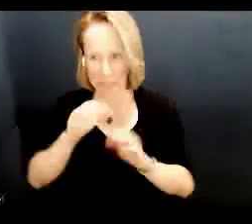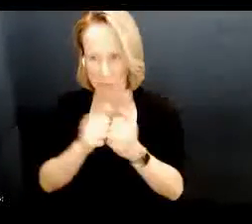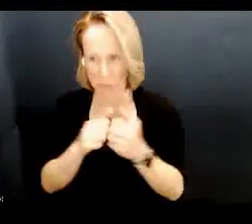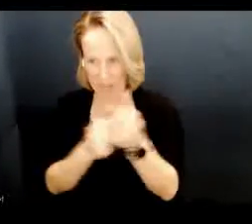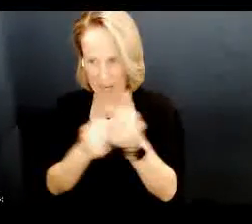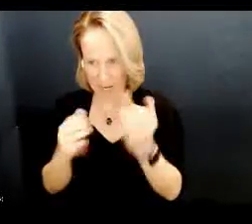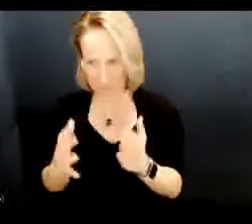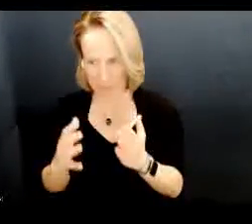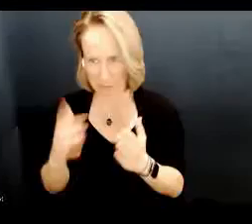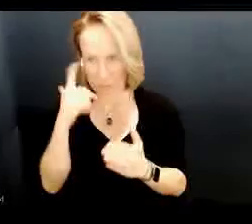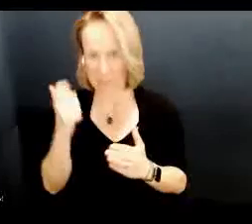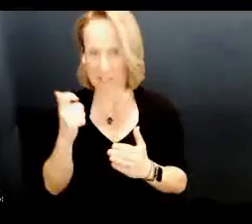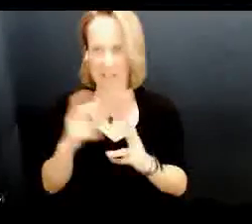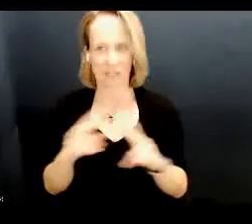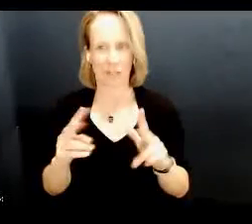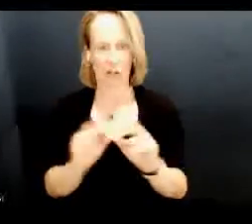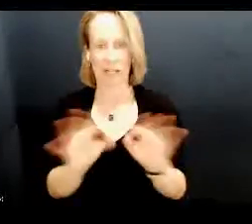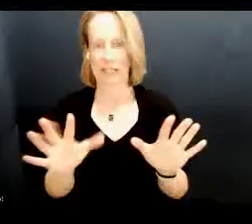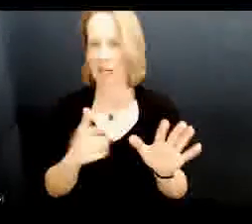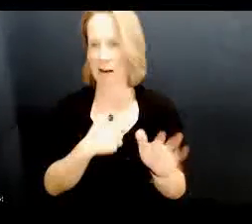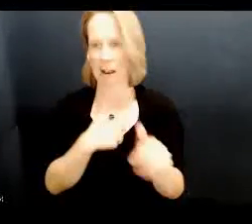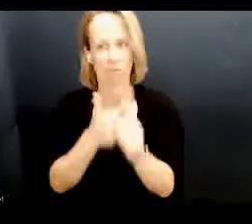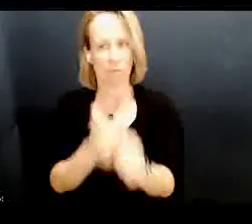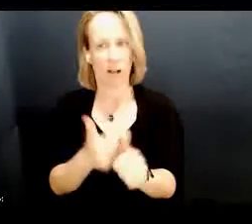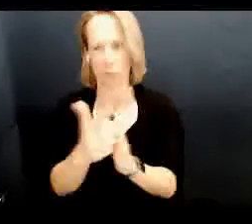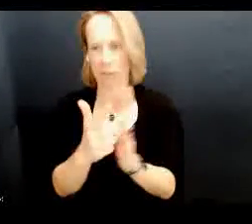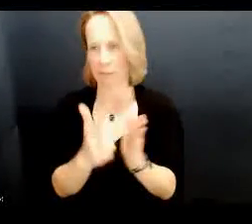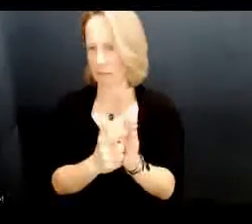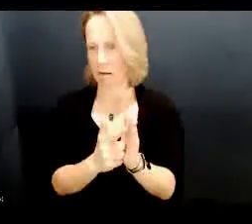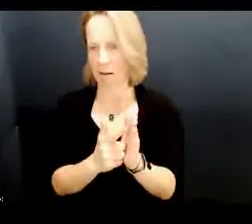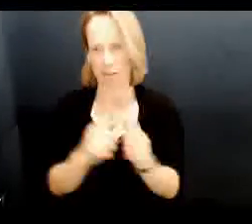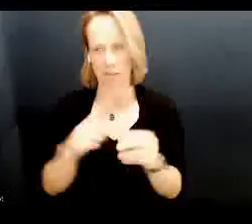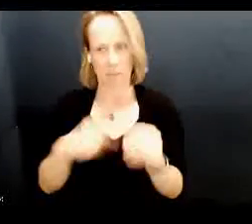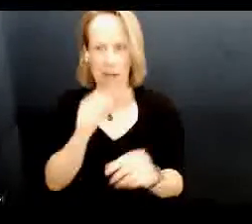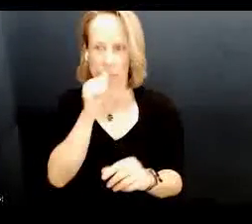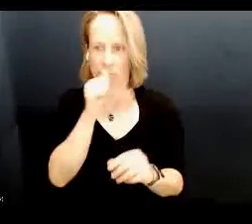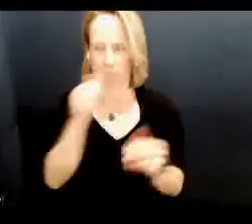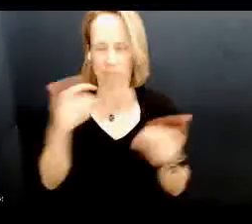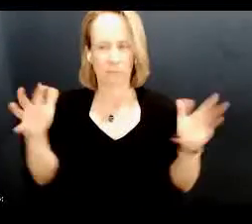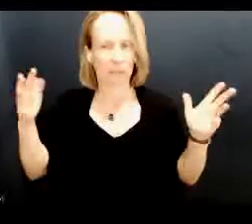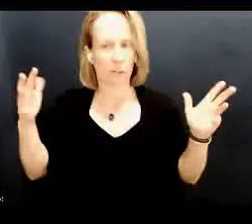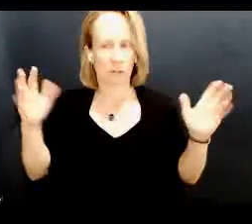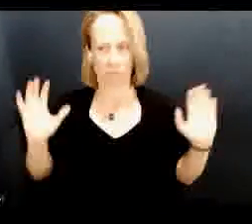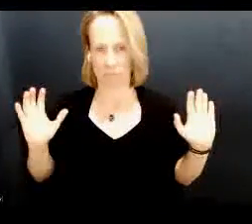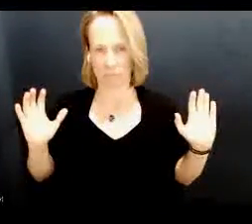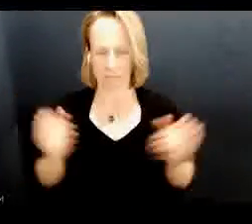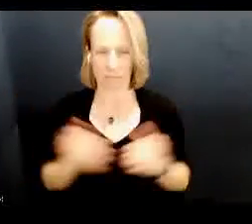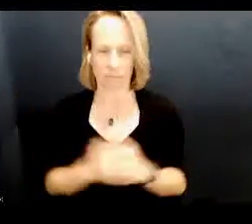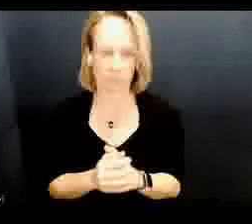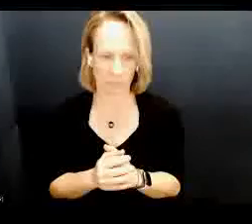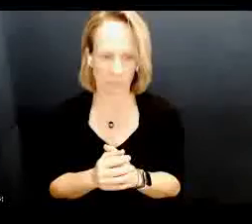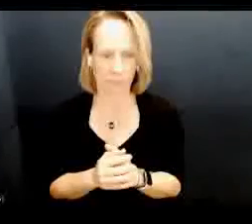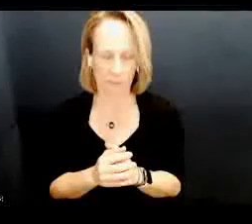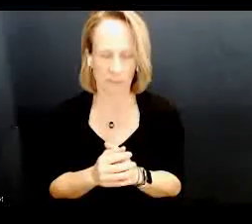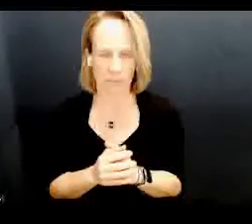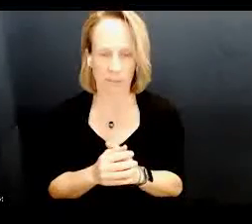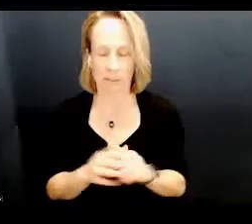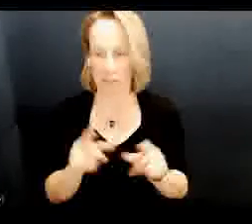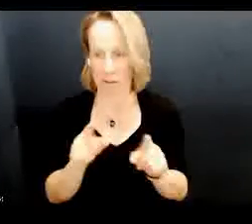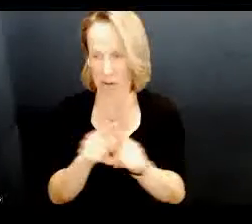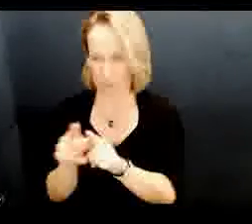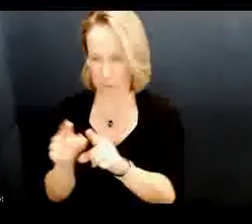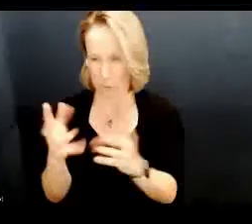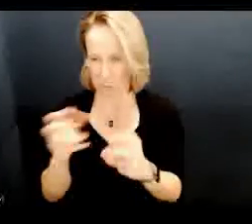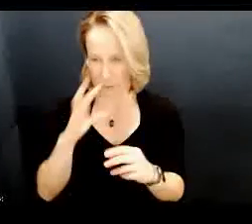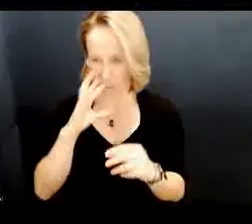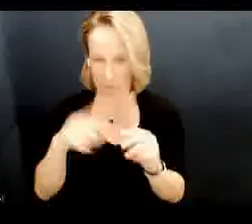are following the law about confidentiality, right? We also want to talk about case reviews when we're having